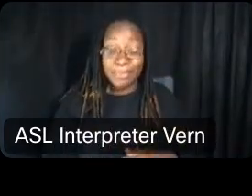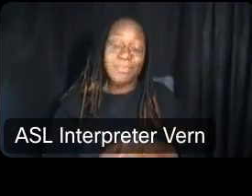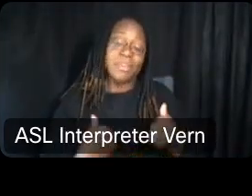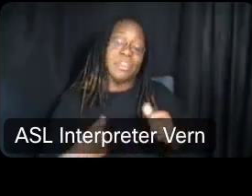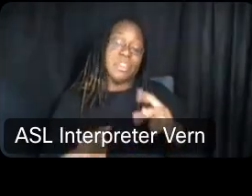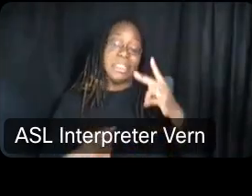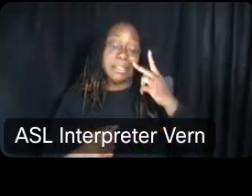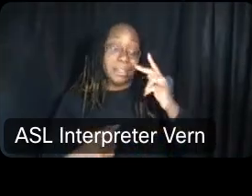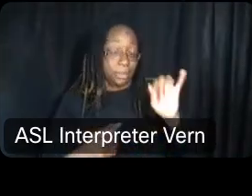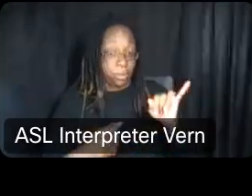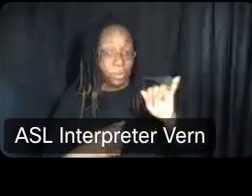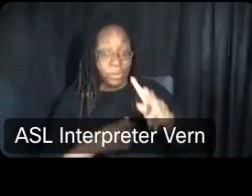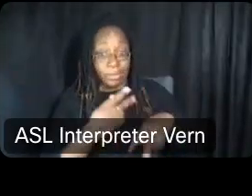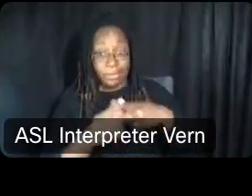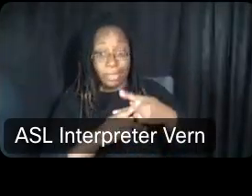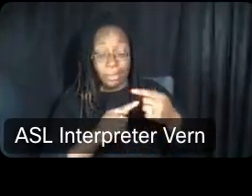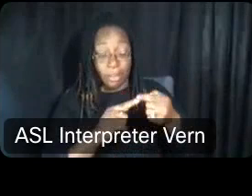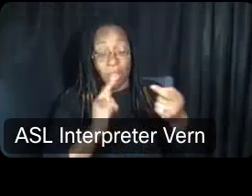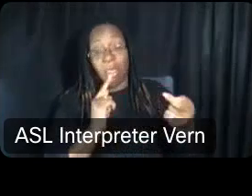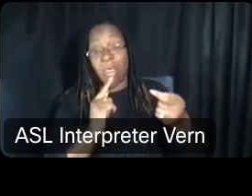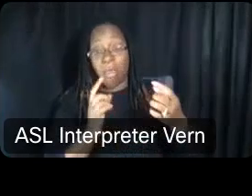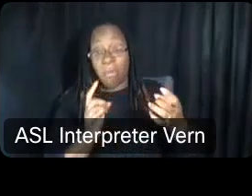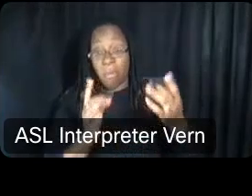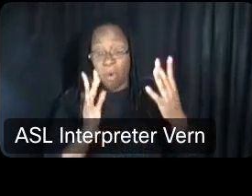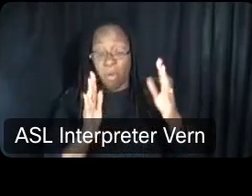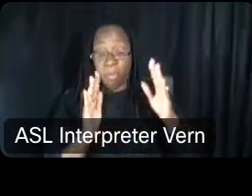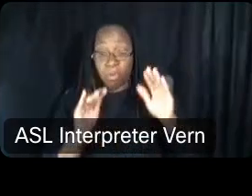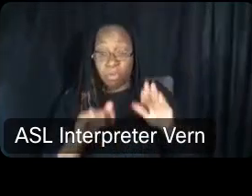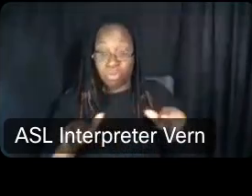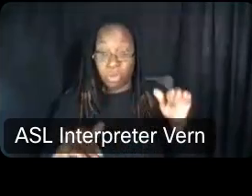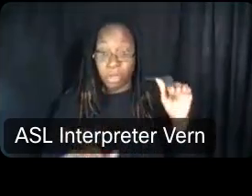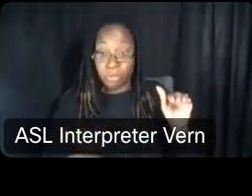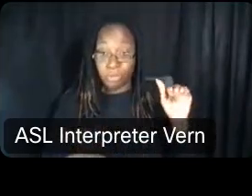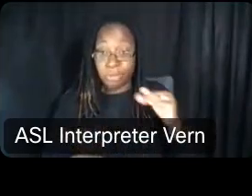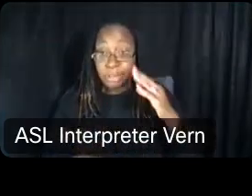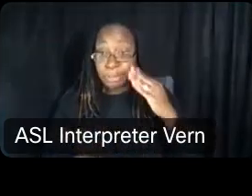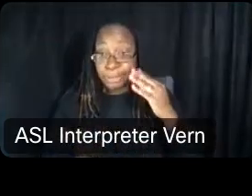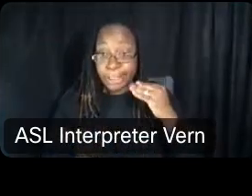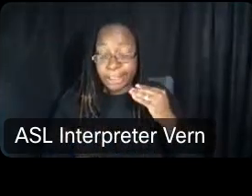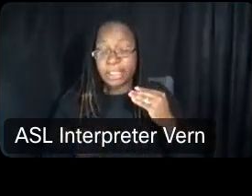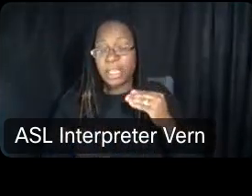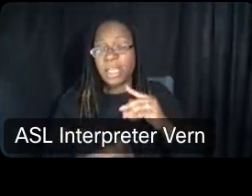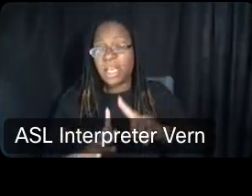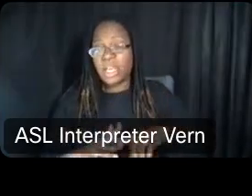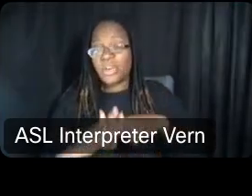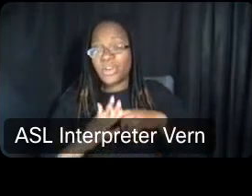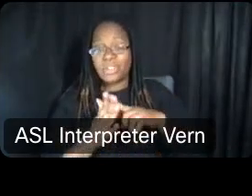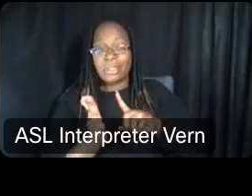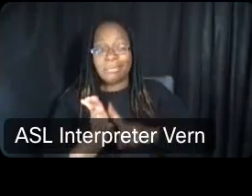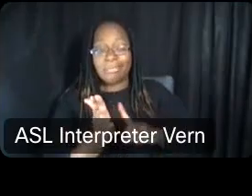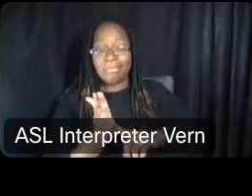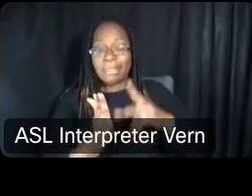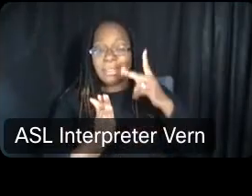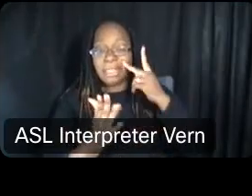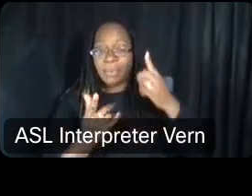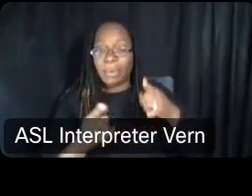experiences, the original study looked at experiences within the home before age 18. Things such